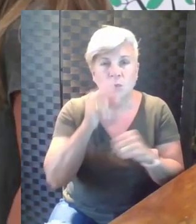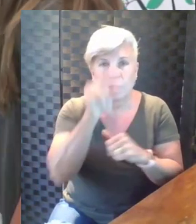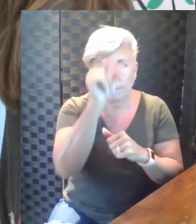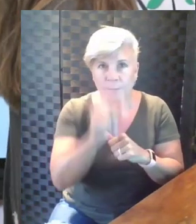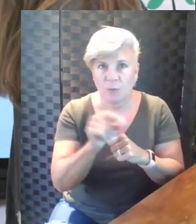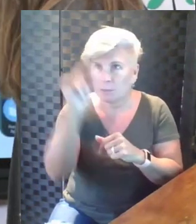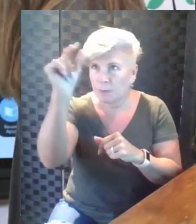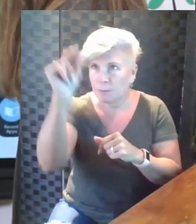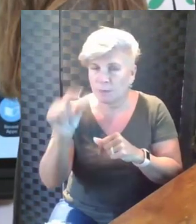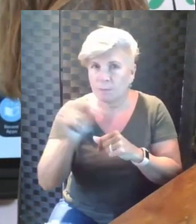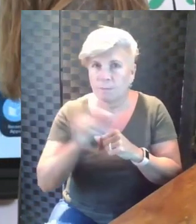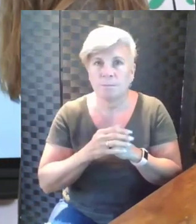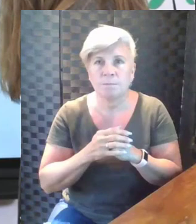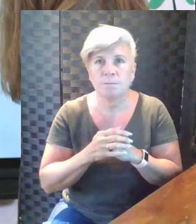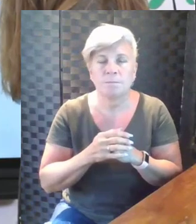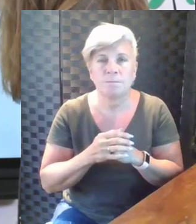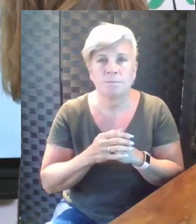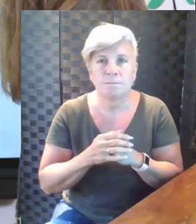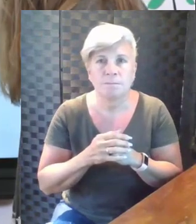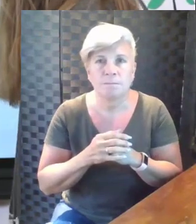All right.